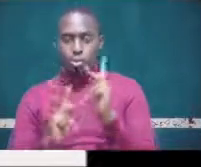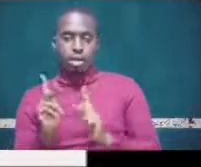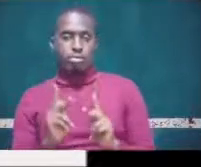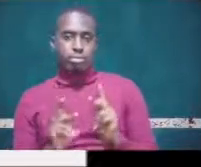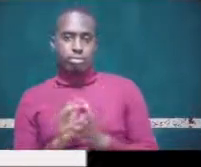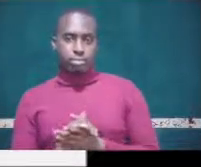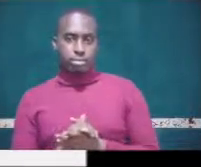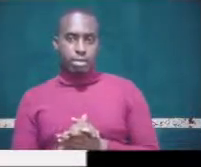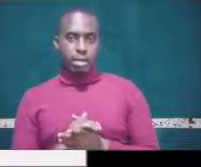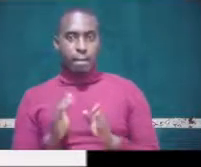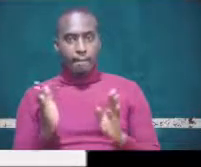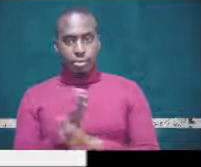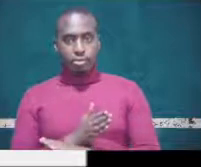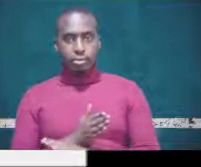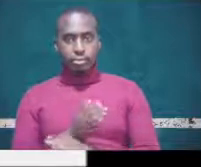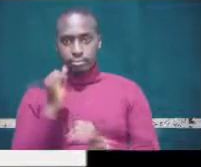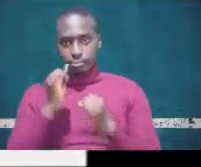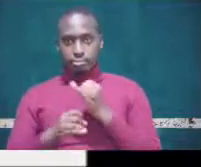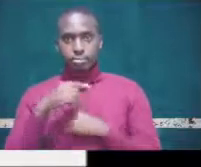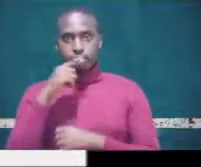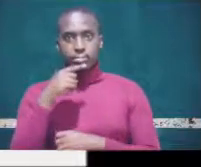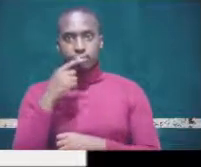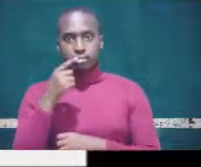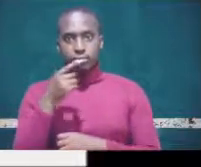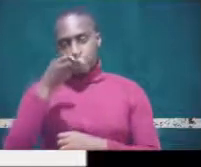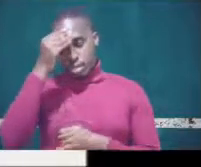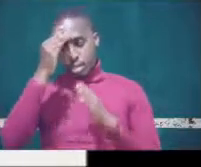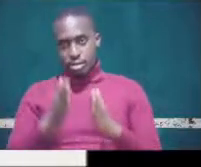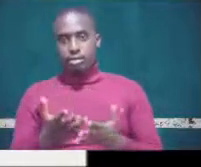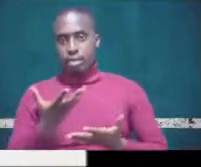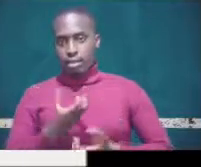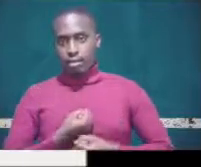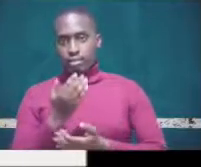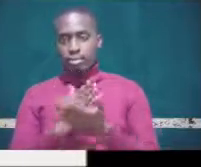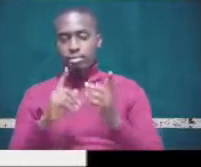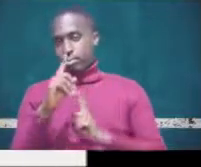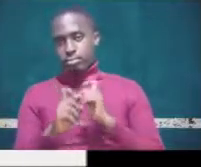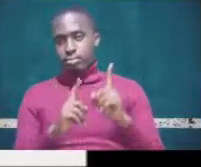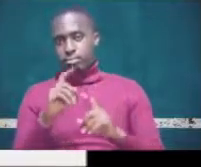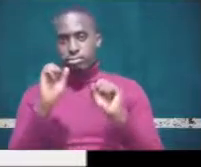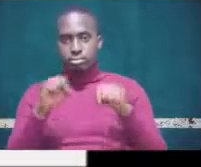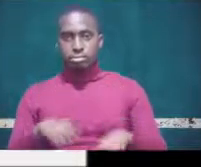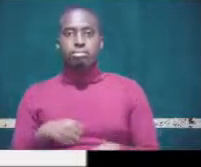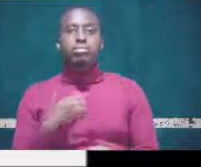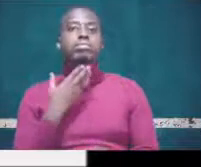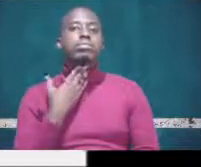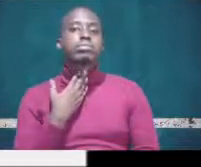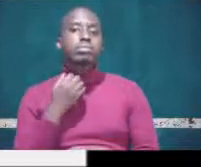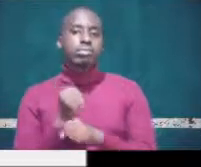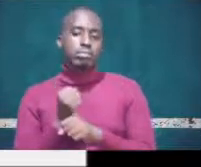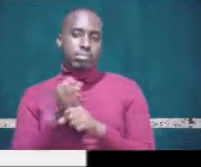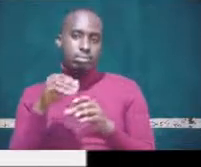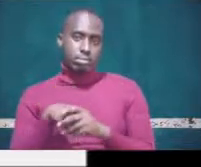Then, before I wind up the lesson, learners, I have some questions that I want you to work